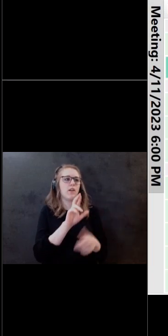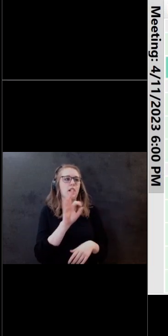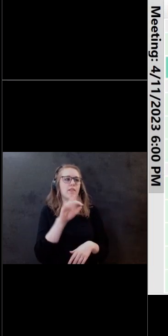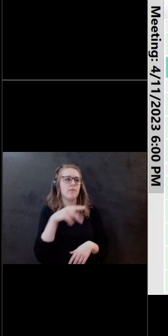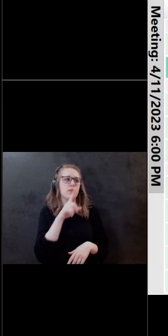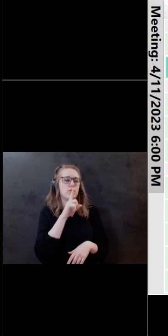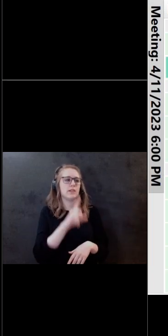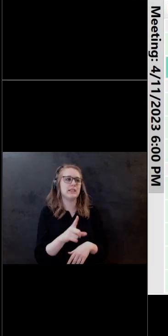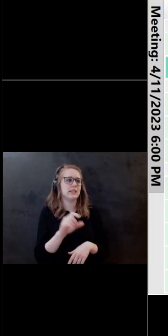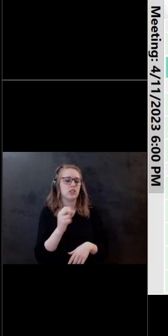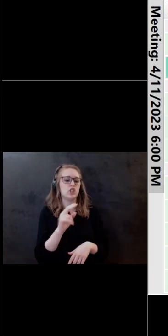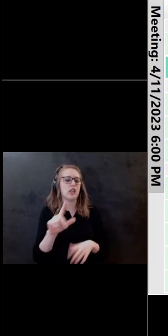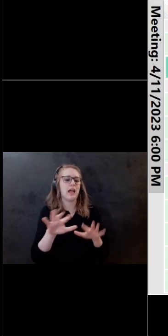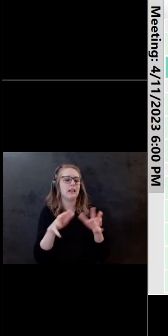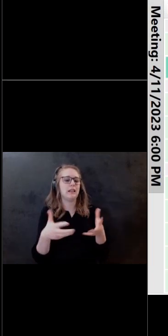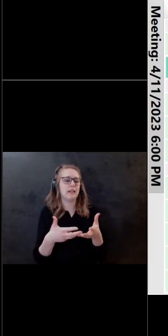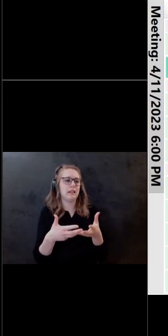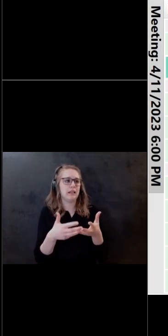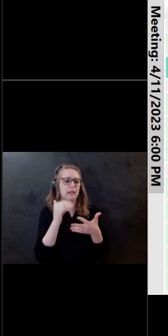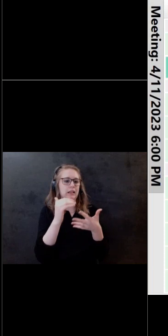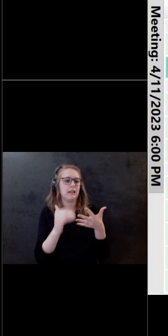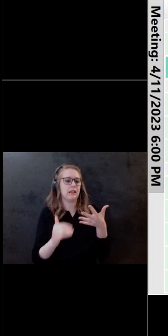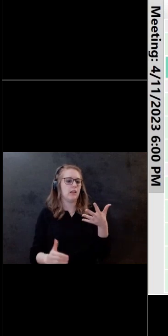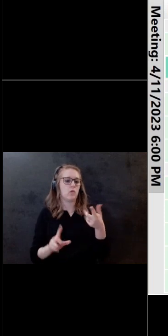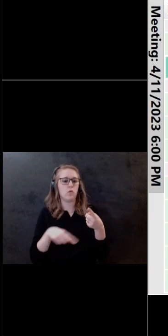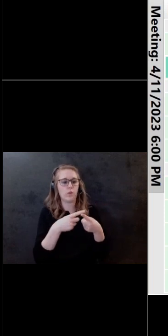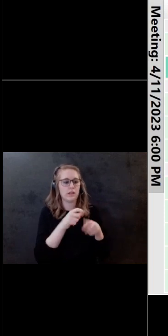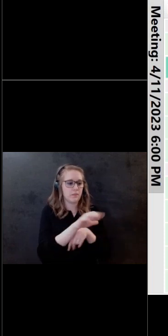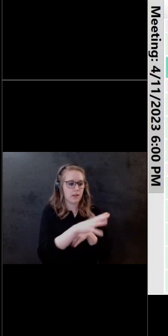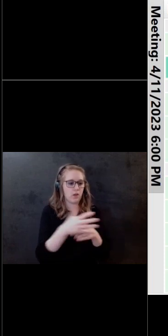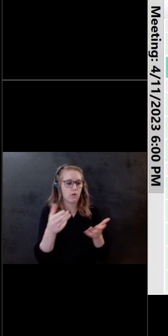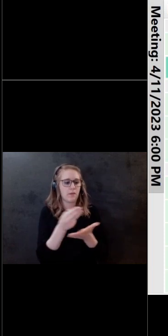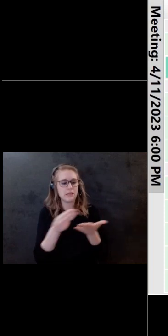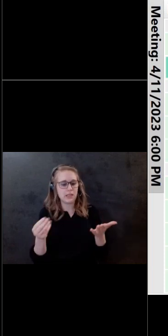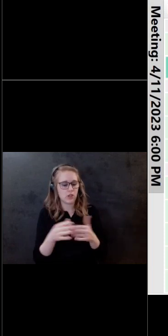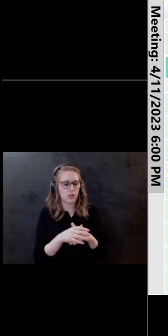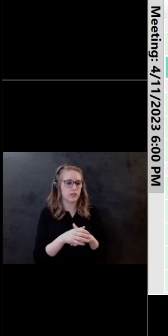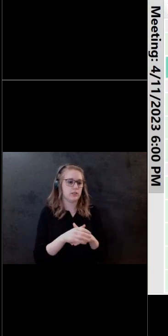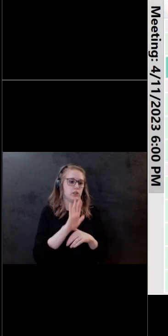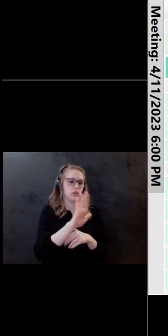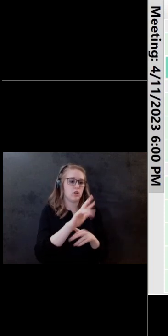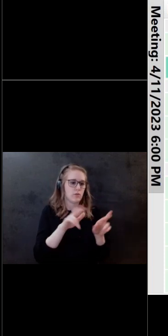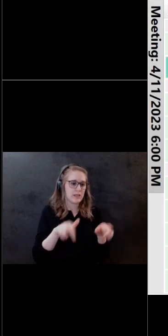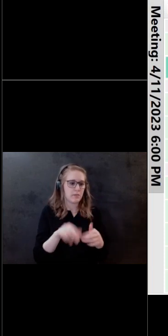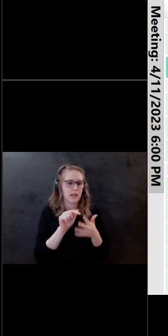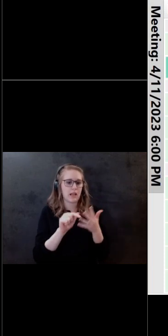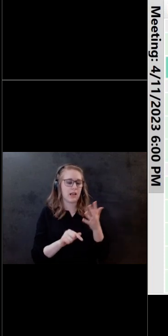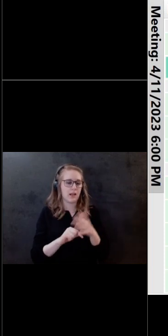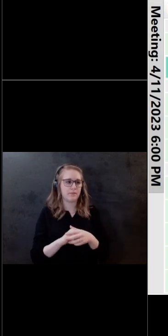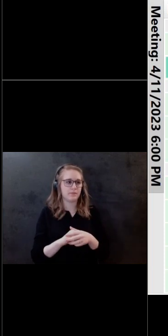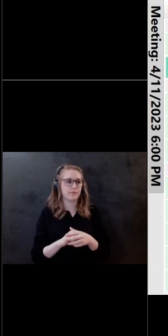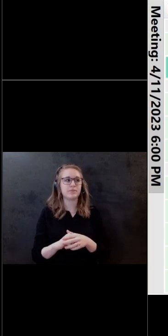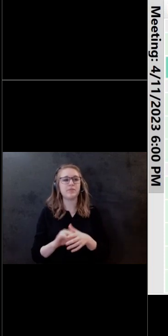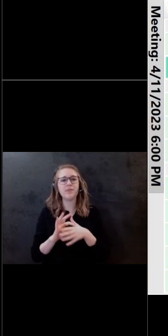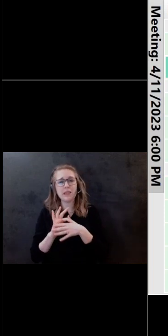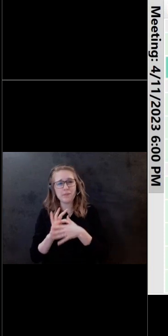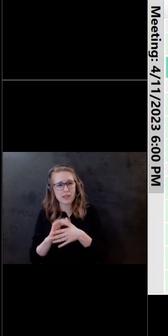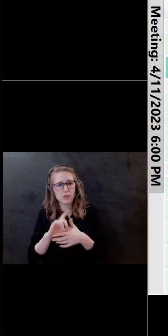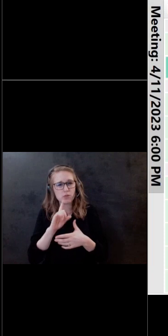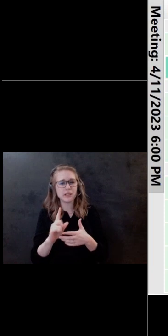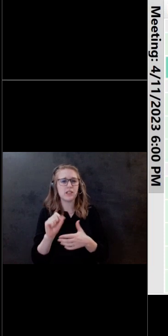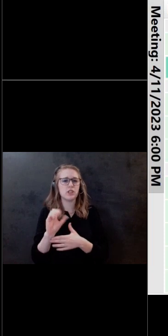the shell RFP. It would just tell you when to submit, what materials, you know, your resumes, things like that. The meat of it is really the